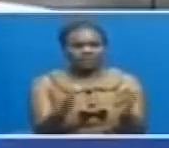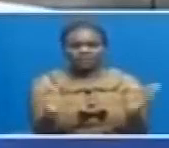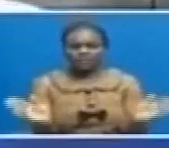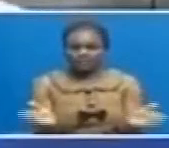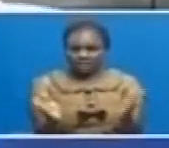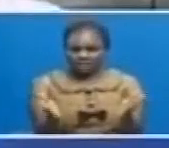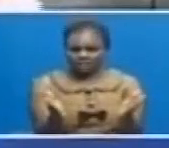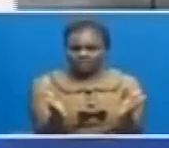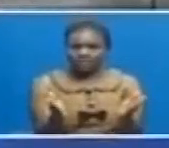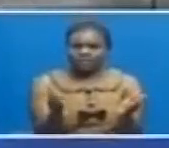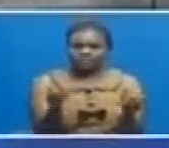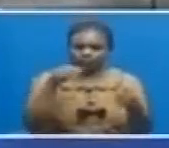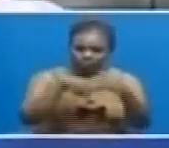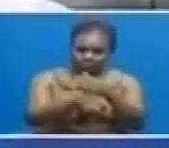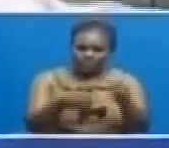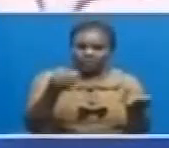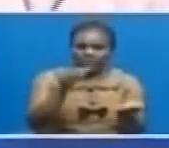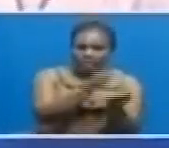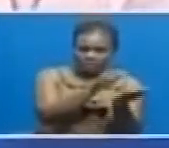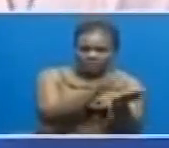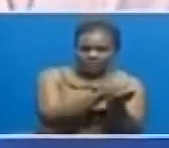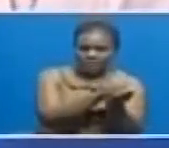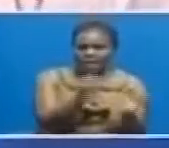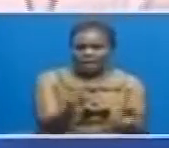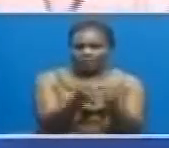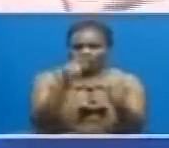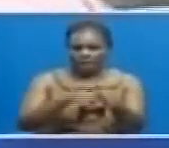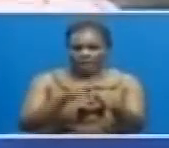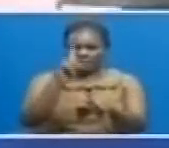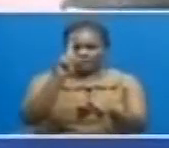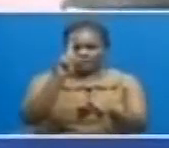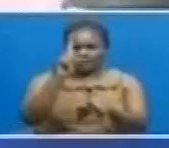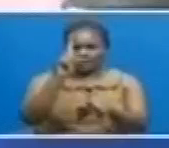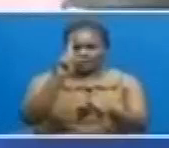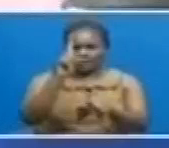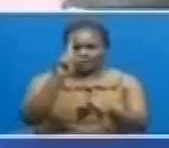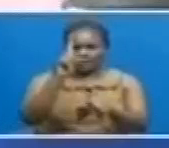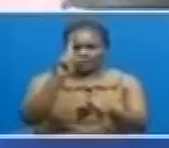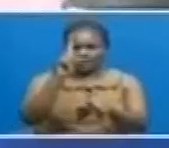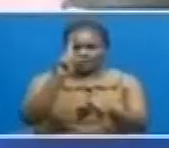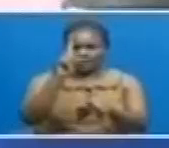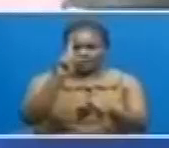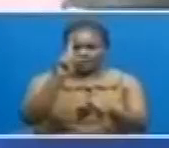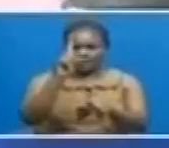that loading will take place by people, one climbing on the top, the other,